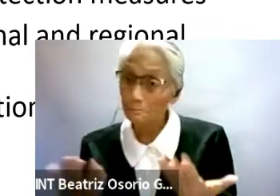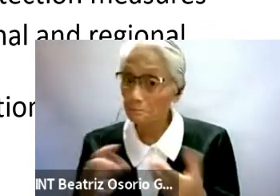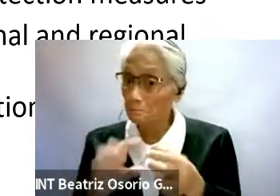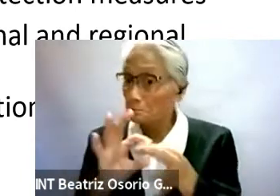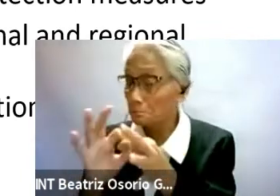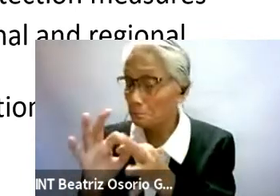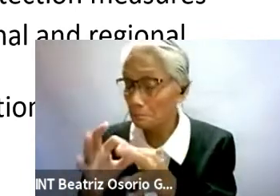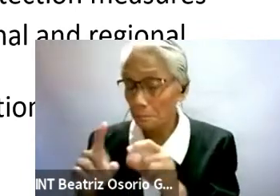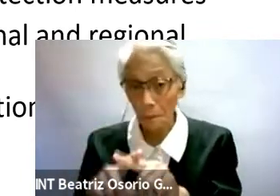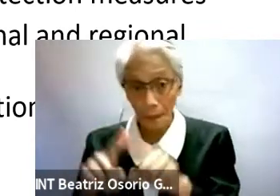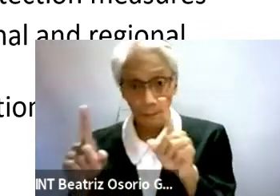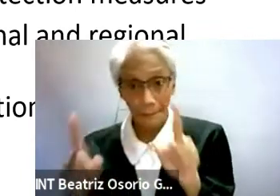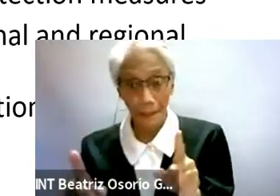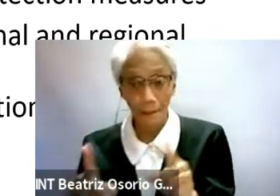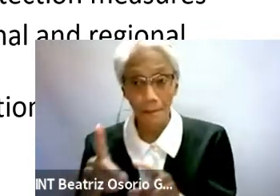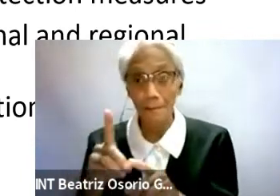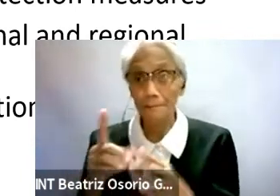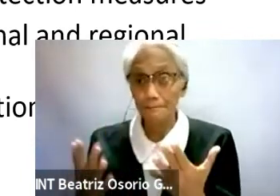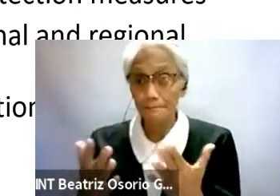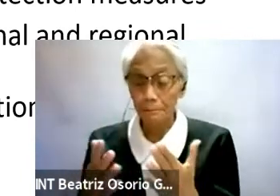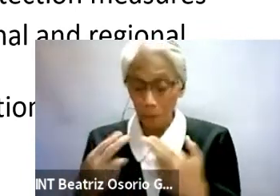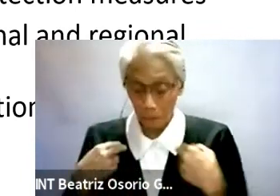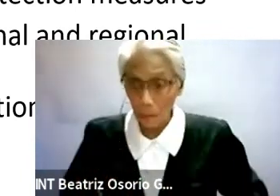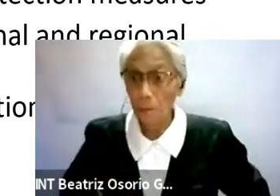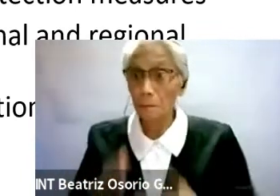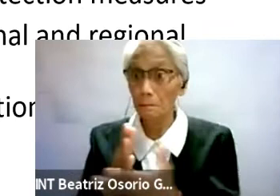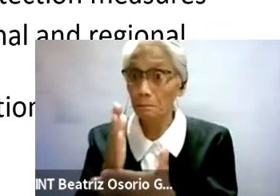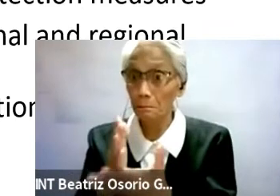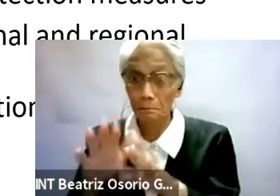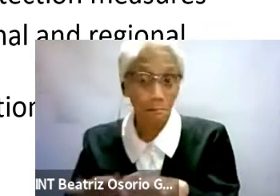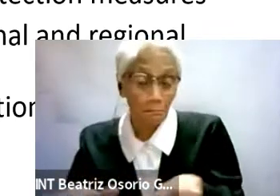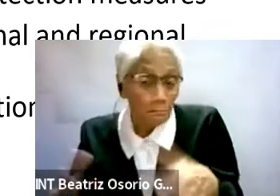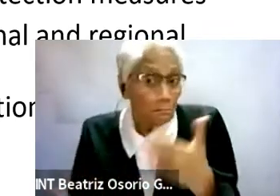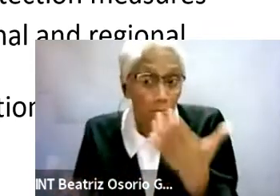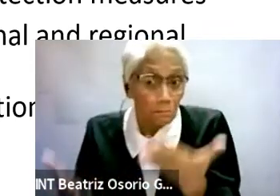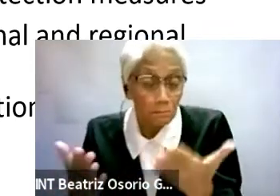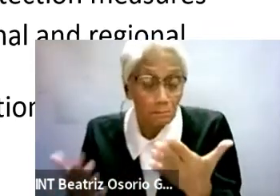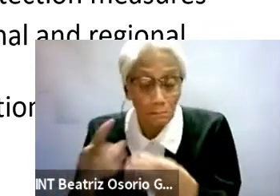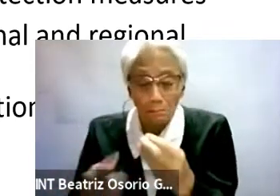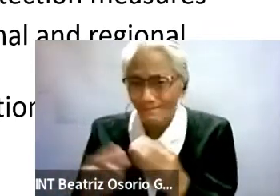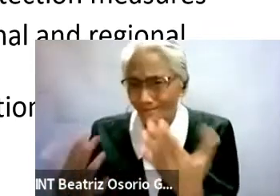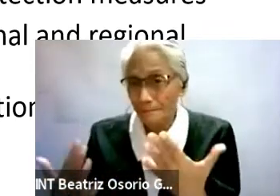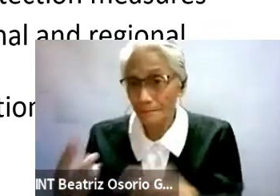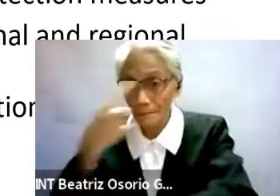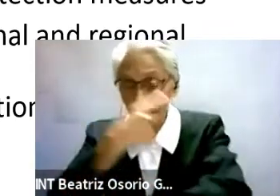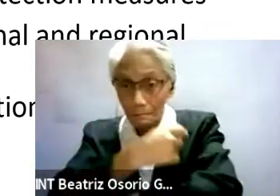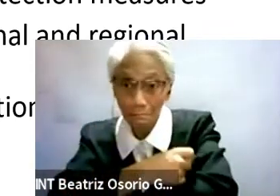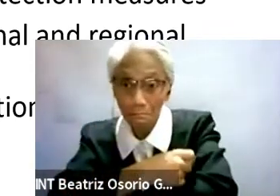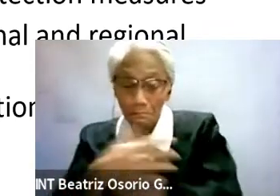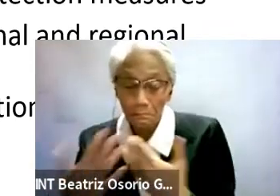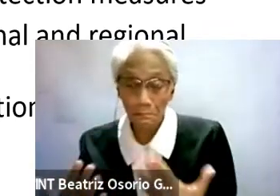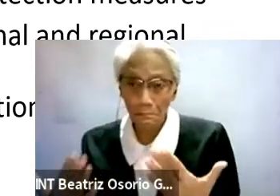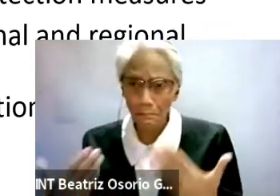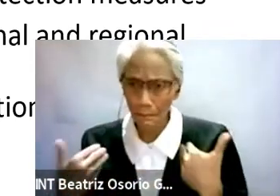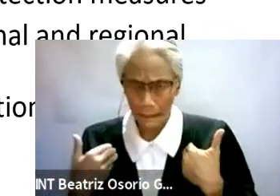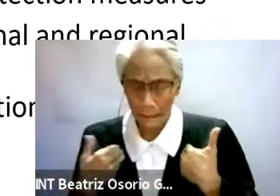but the digital human rights of children may be about today, but the pace of the digital